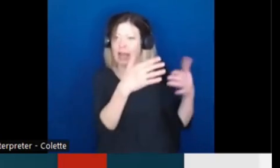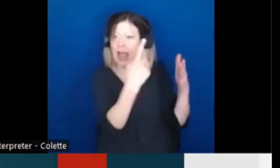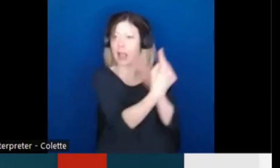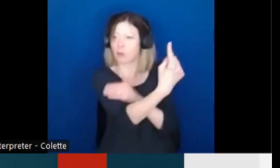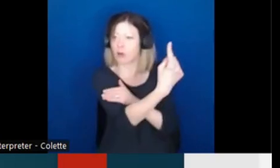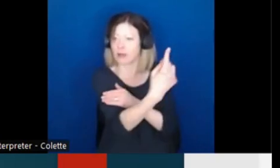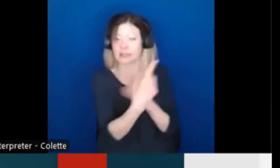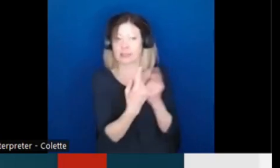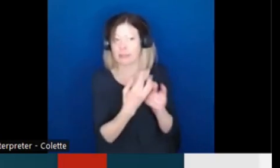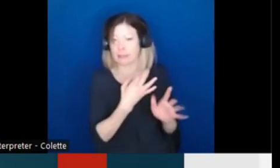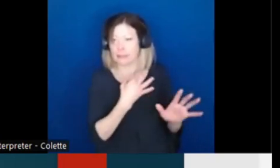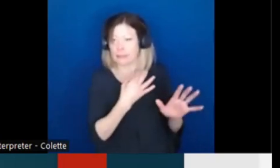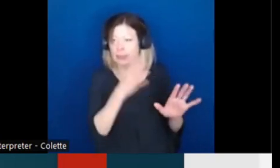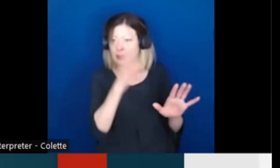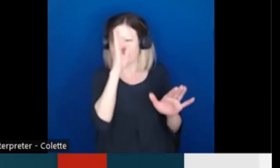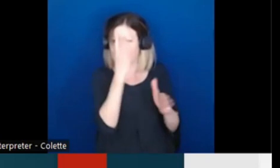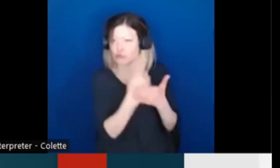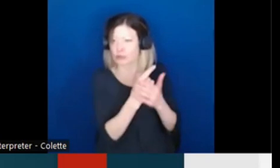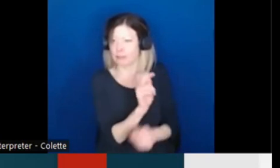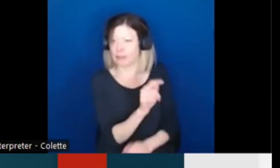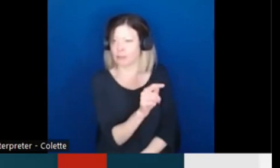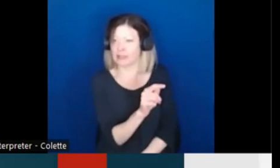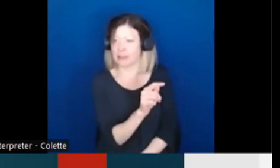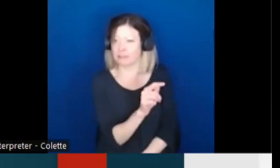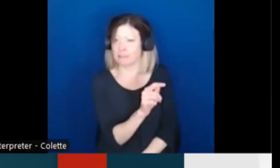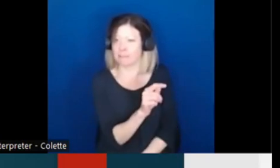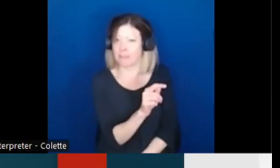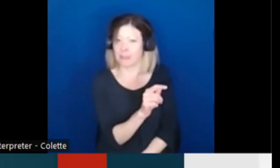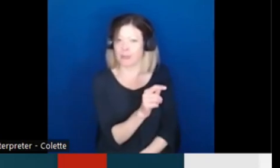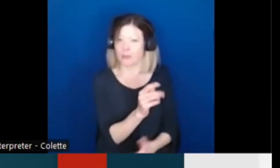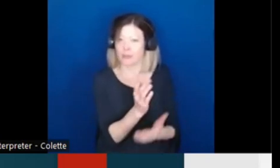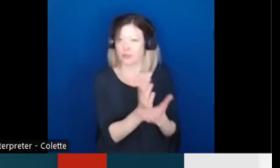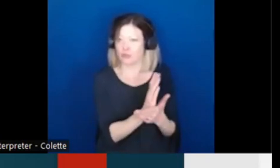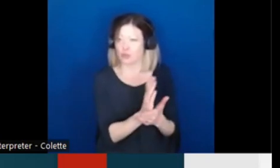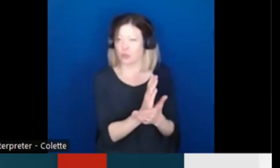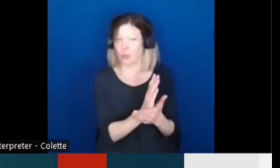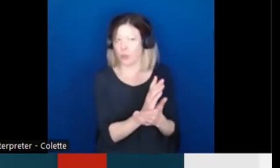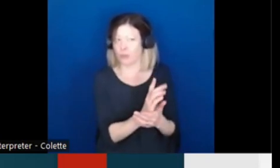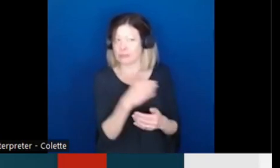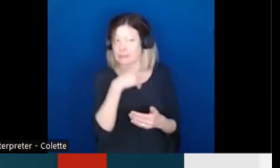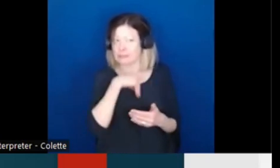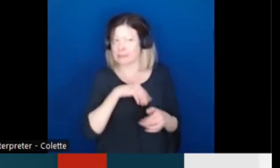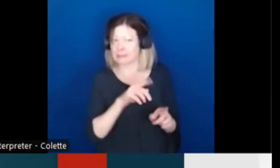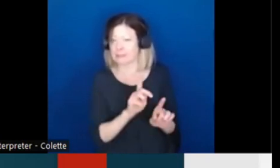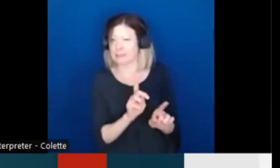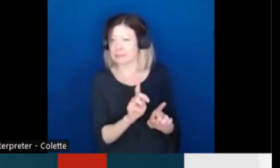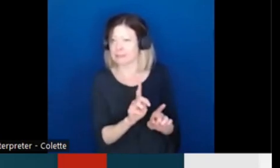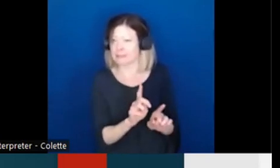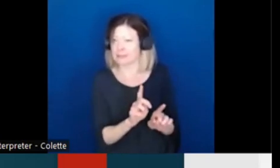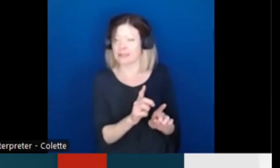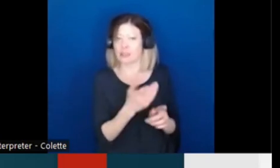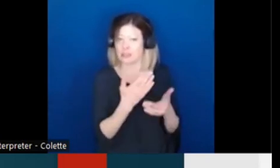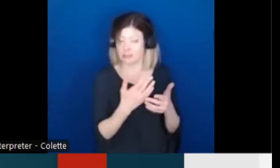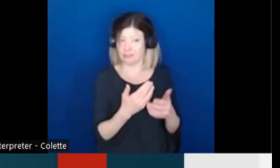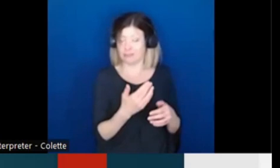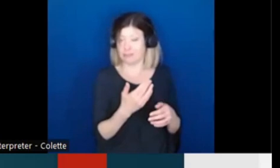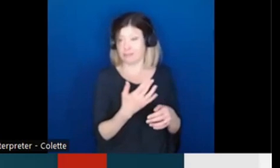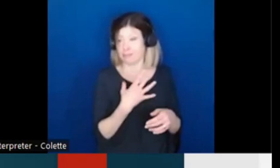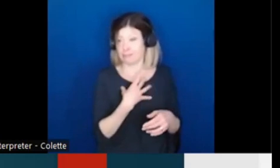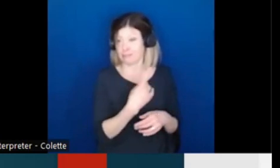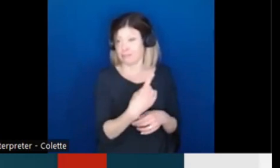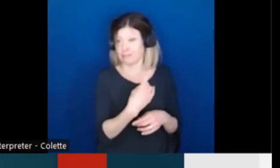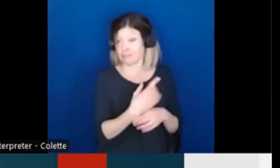dangerous about him. You don't quite know what's at the back of him. He kind of goes his own way. He's a bit of a law unto